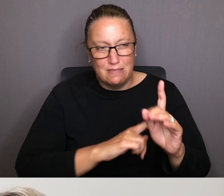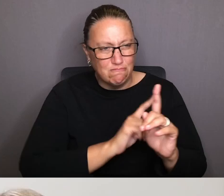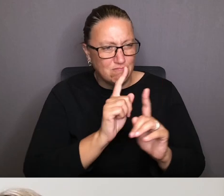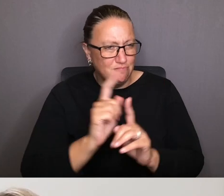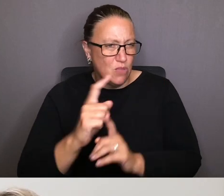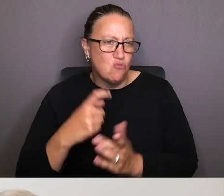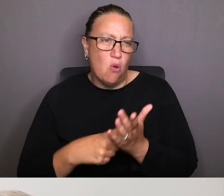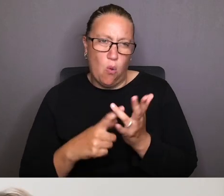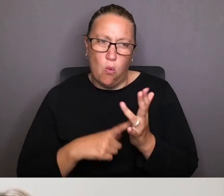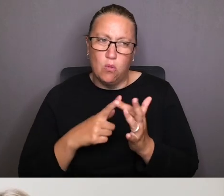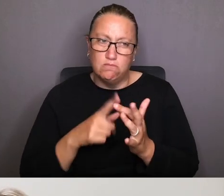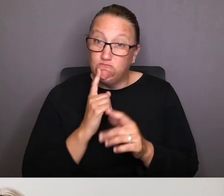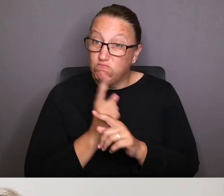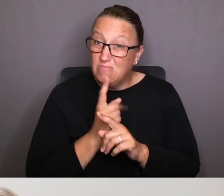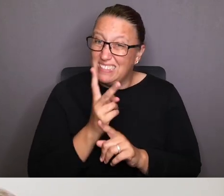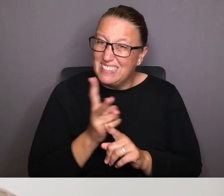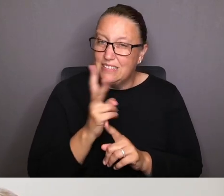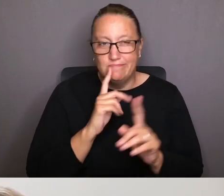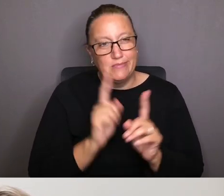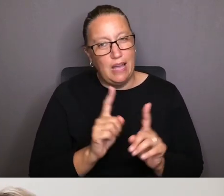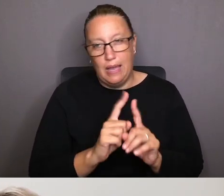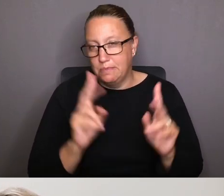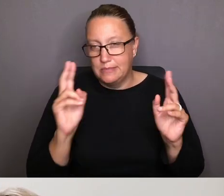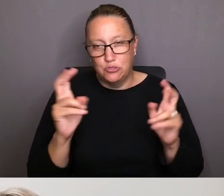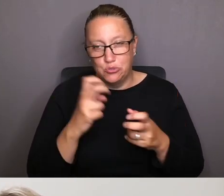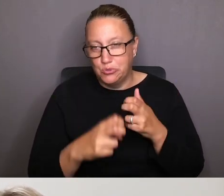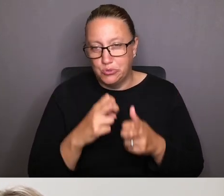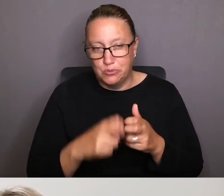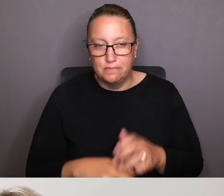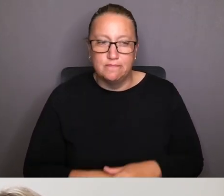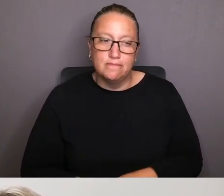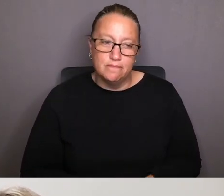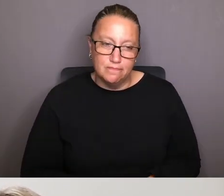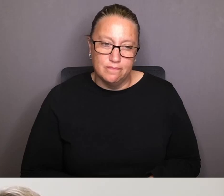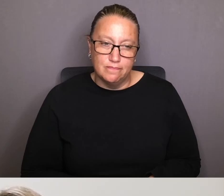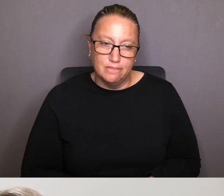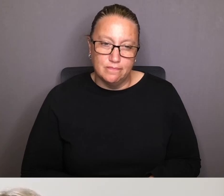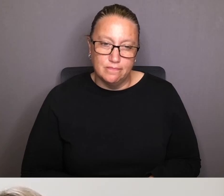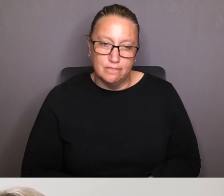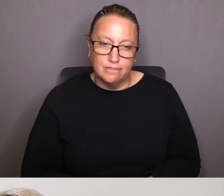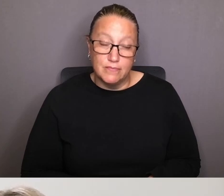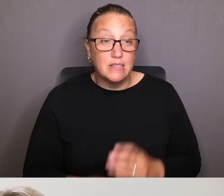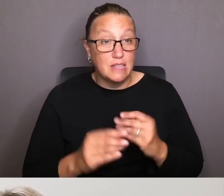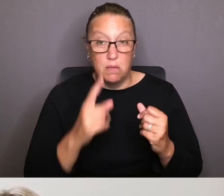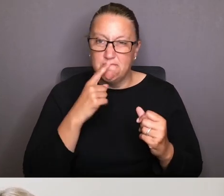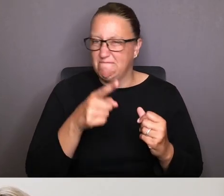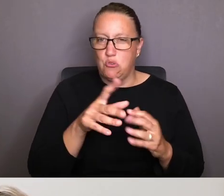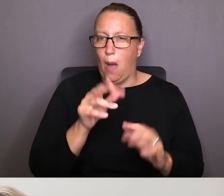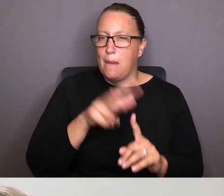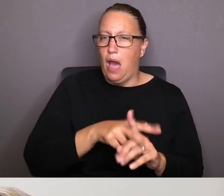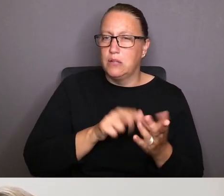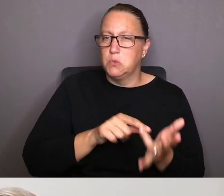concerning cervical screening and people with intellectual disability. but I've been working with people